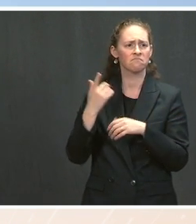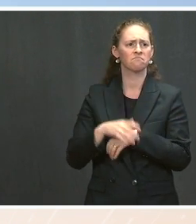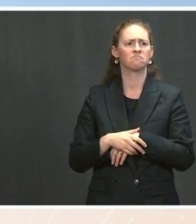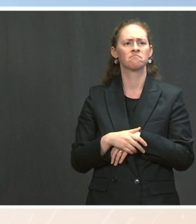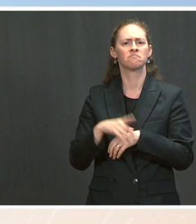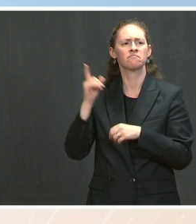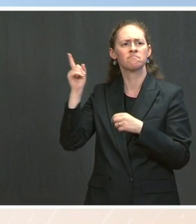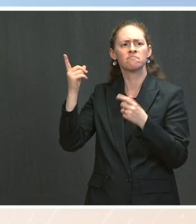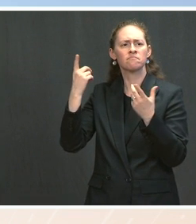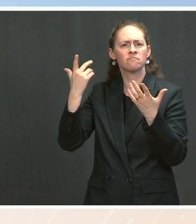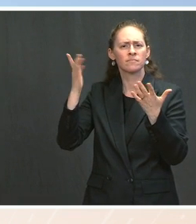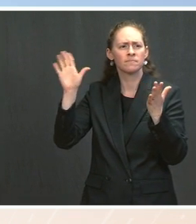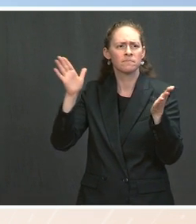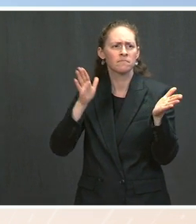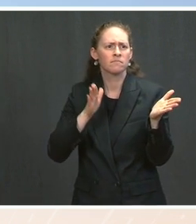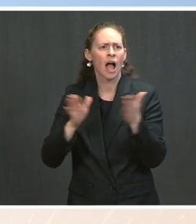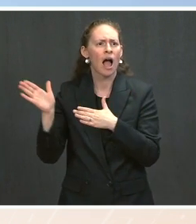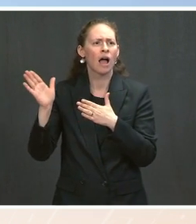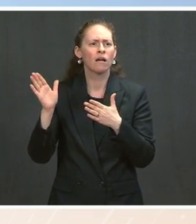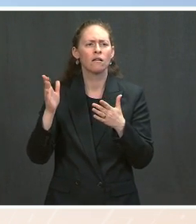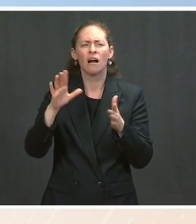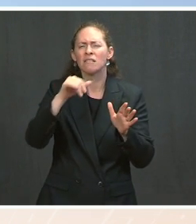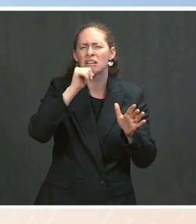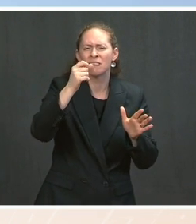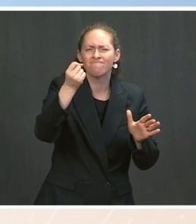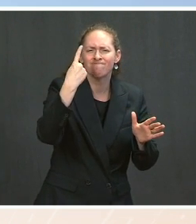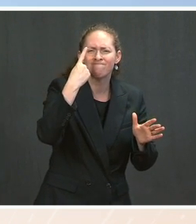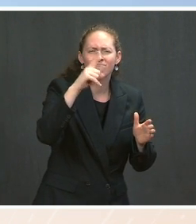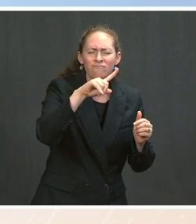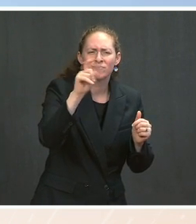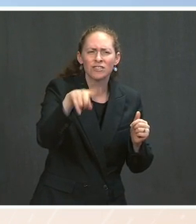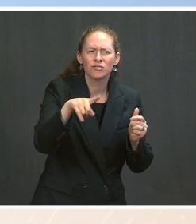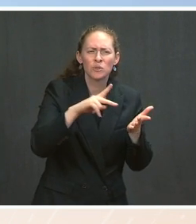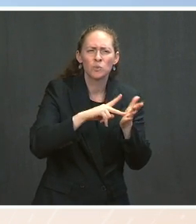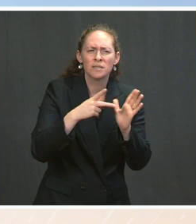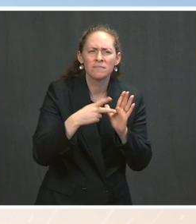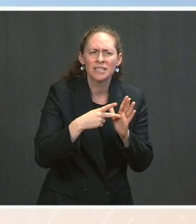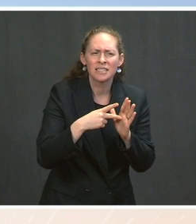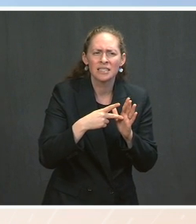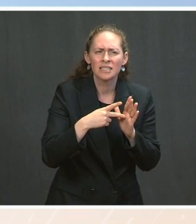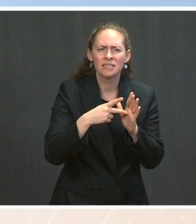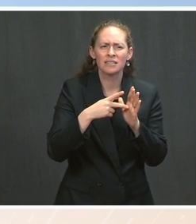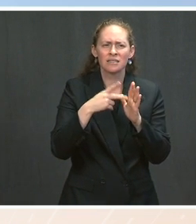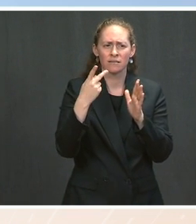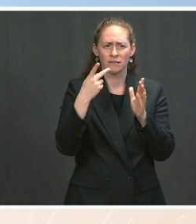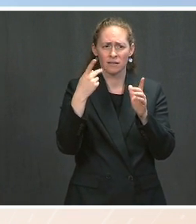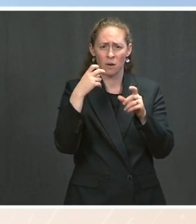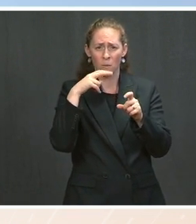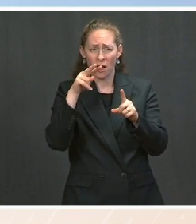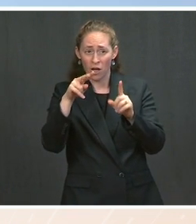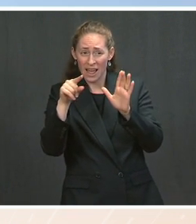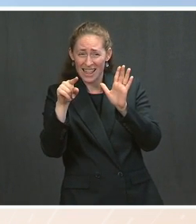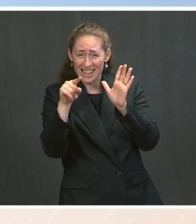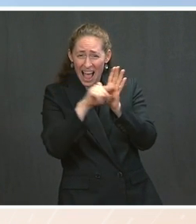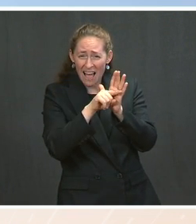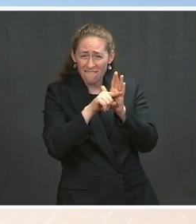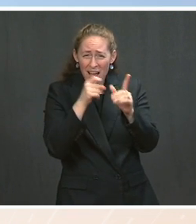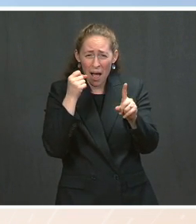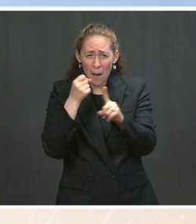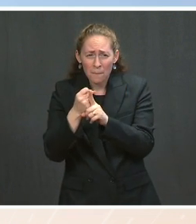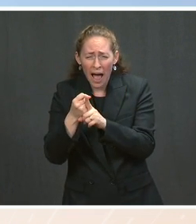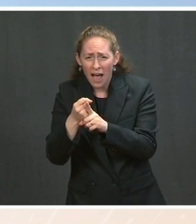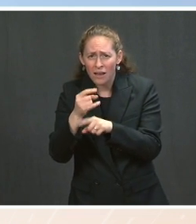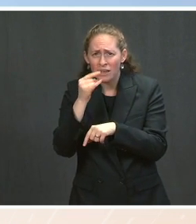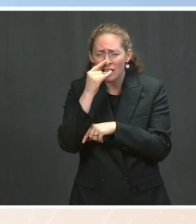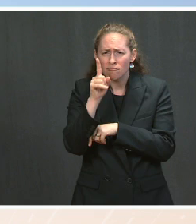Just so I understand your question, you mean surveillance of the impacts on kids? Well, first I would say that the most important thing